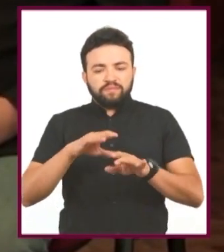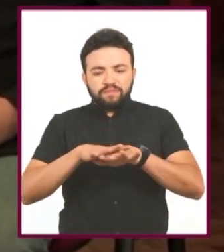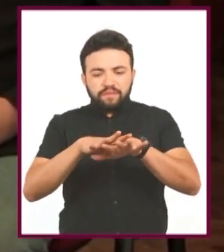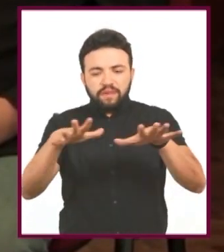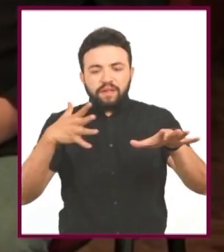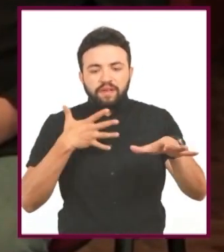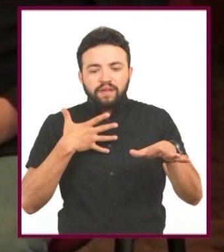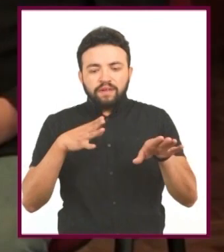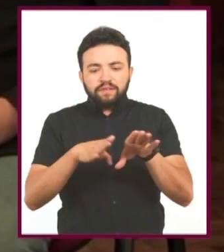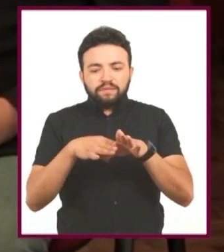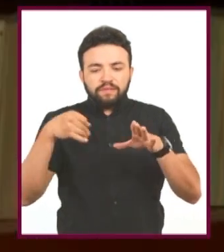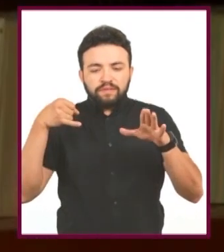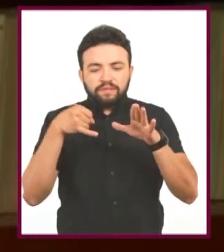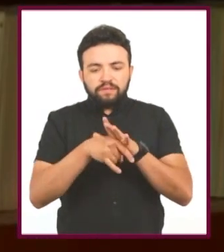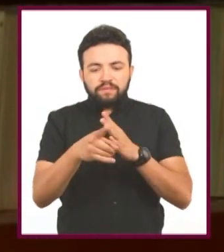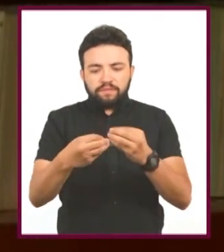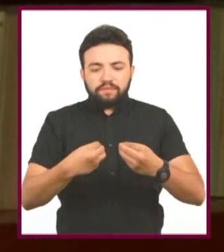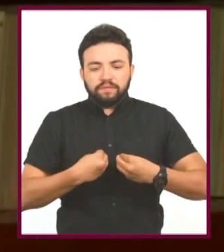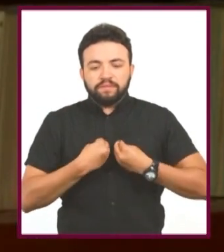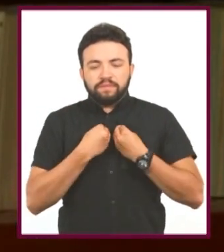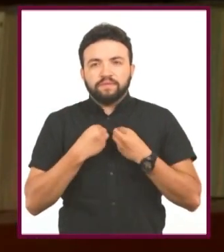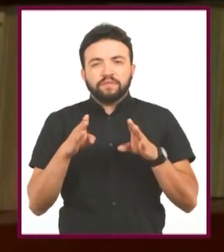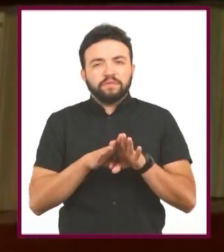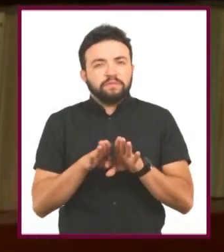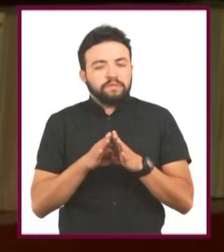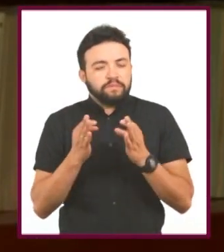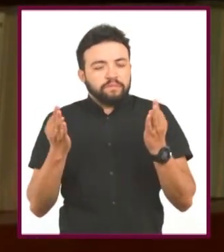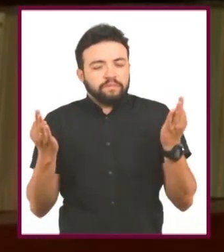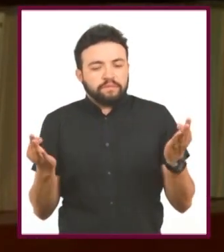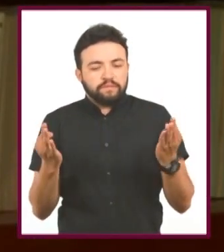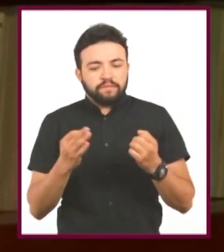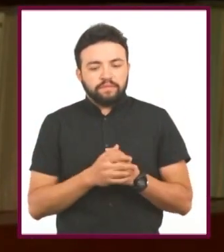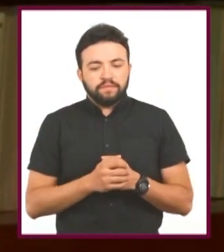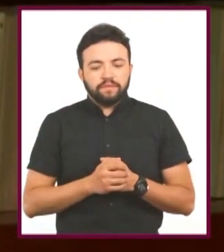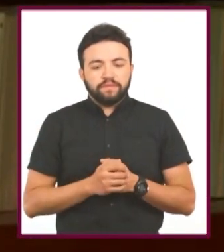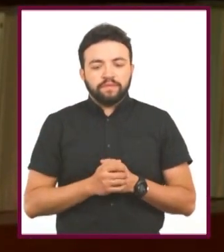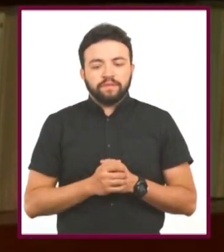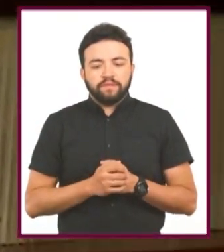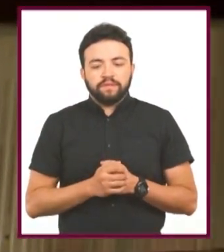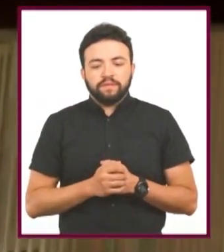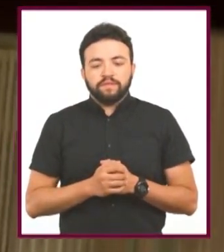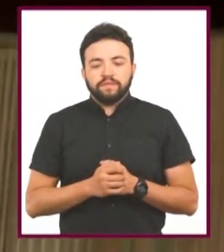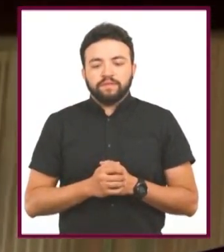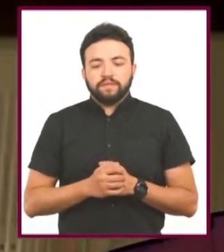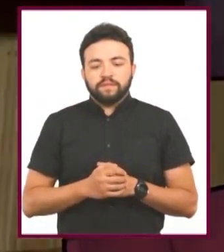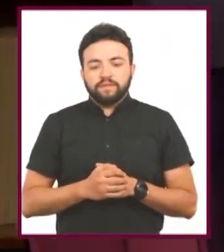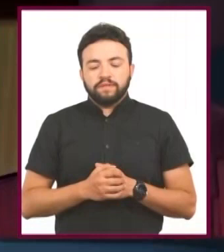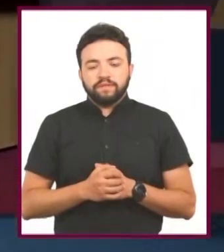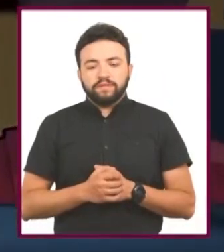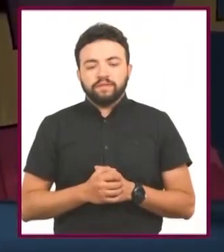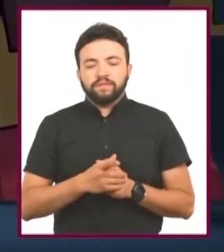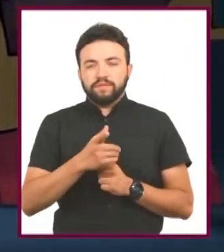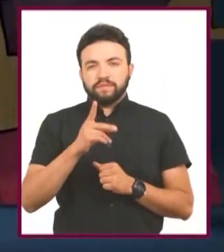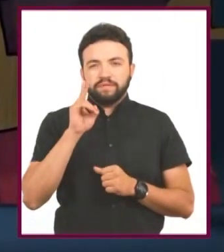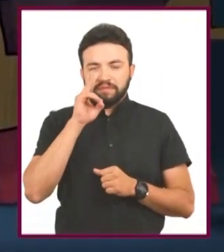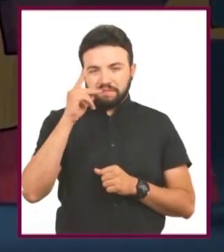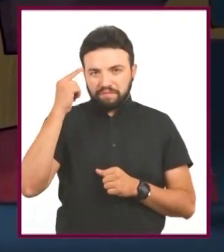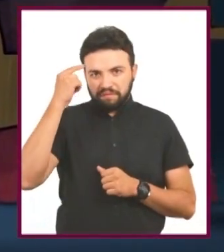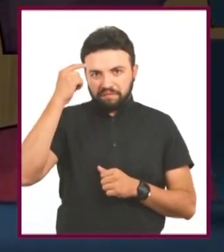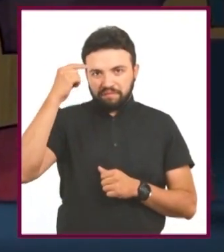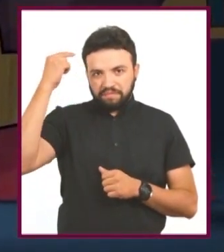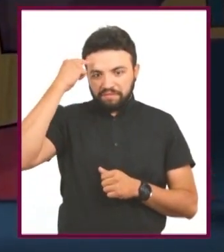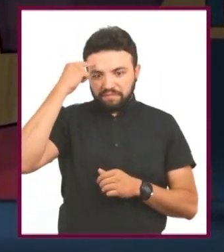you're having this silent experience of meditation? Yeah, so what the brain is showing in terms of the brain waves is